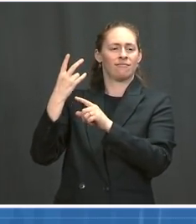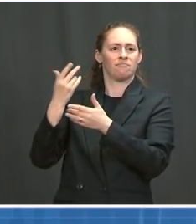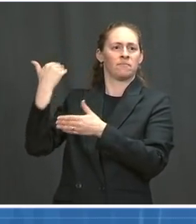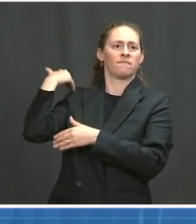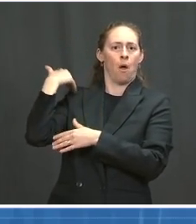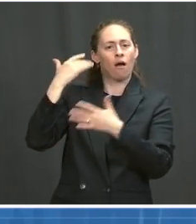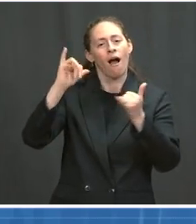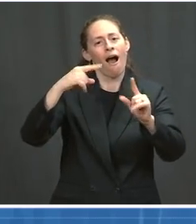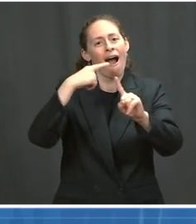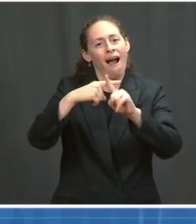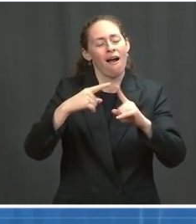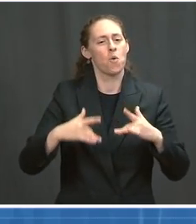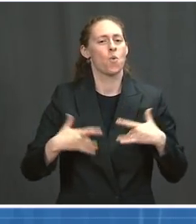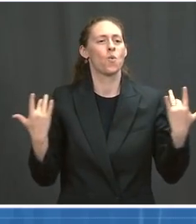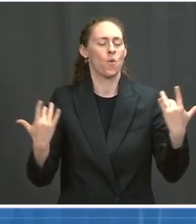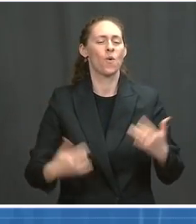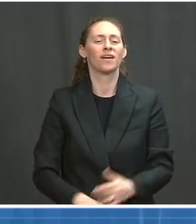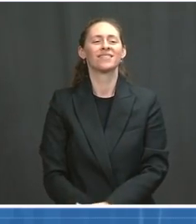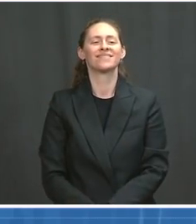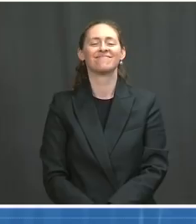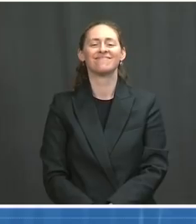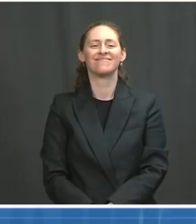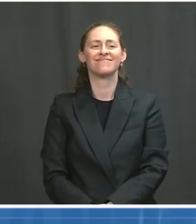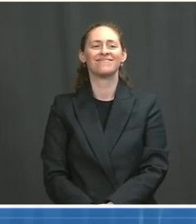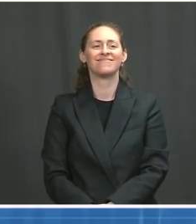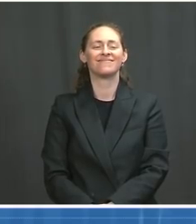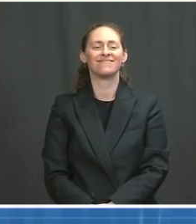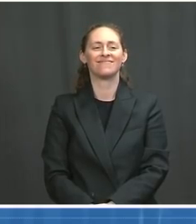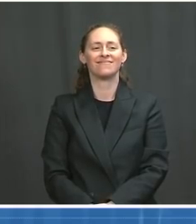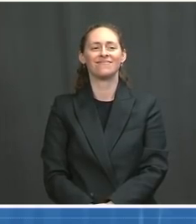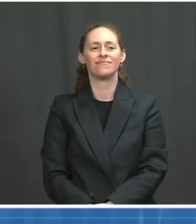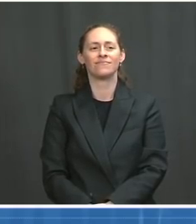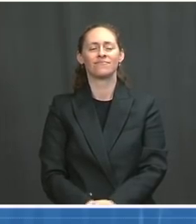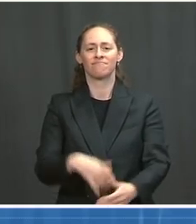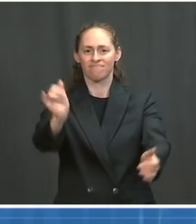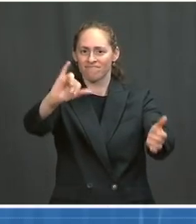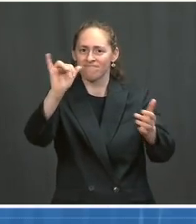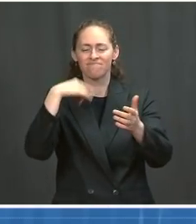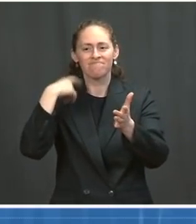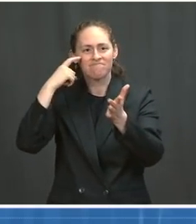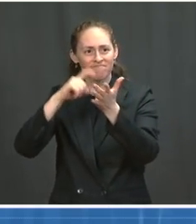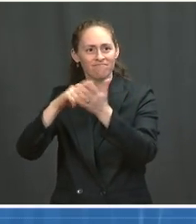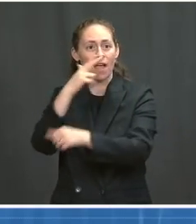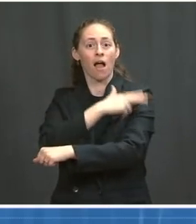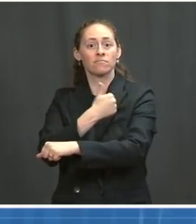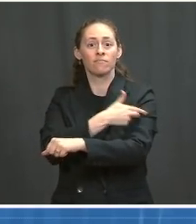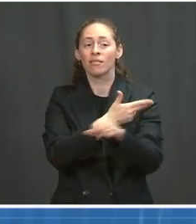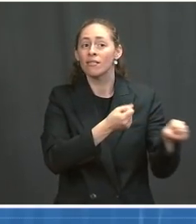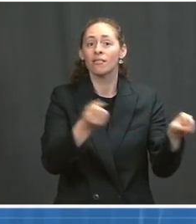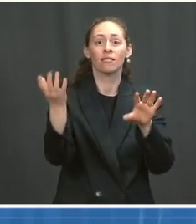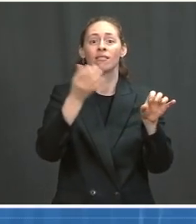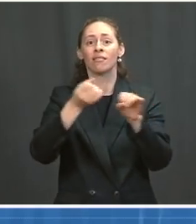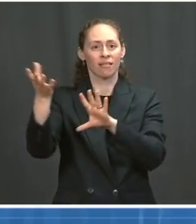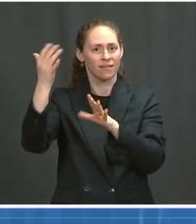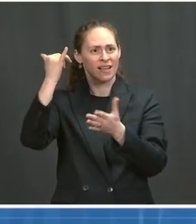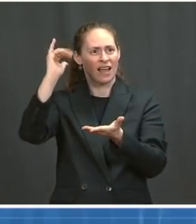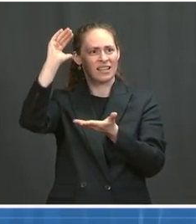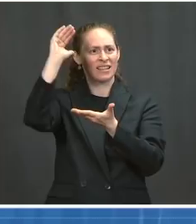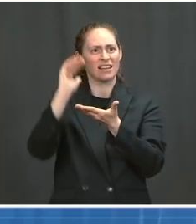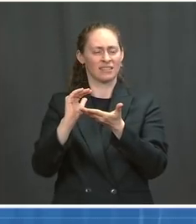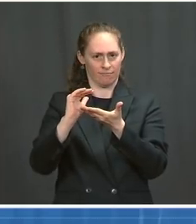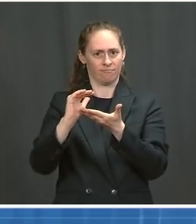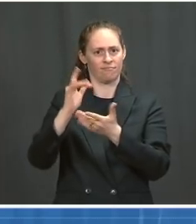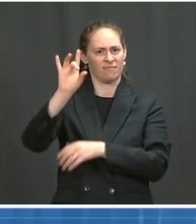seven-day average of hospital admissions is 4,640, again, an 8% decrease from our prior seven-day